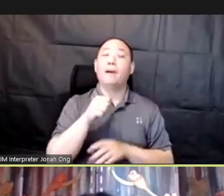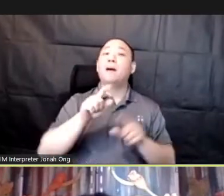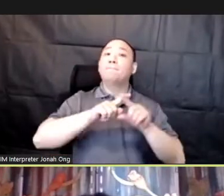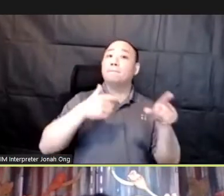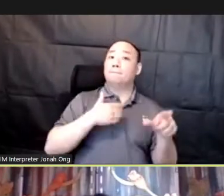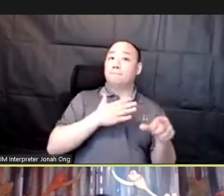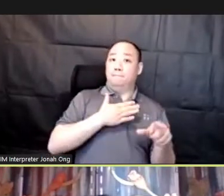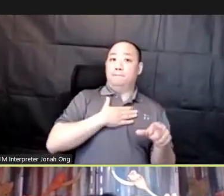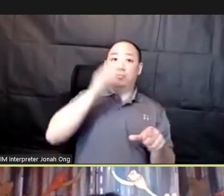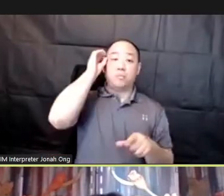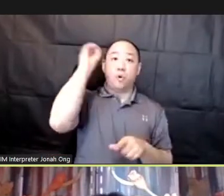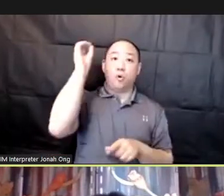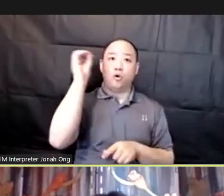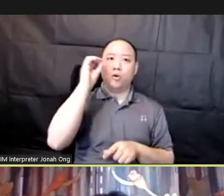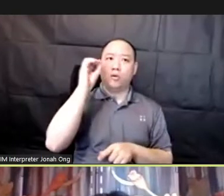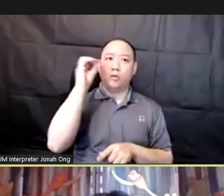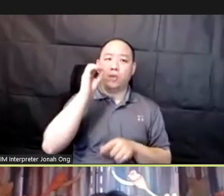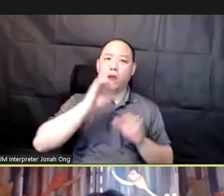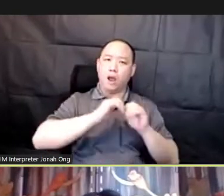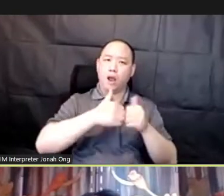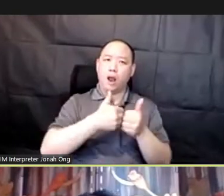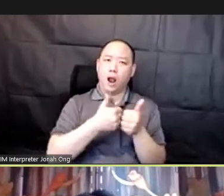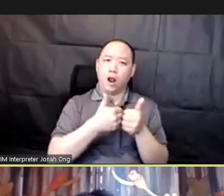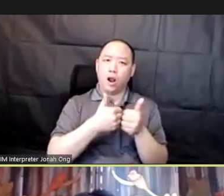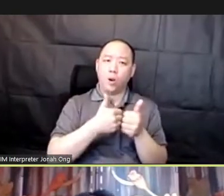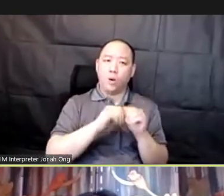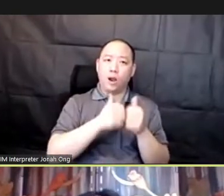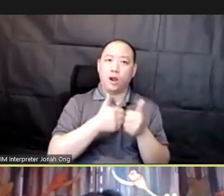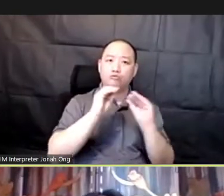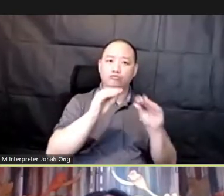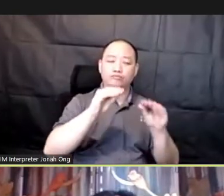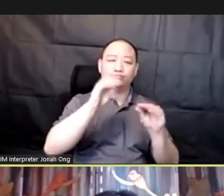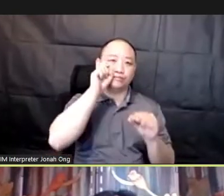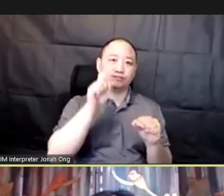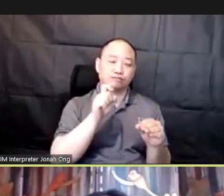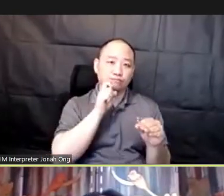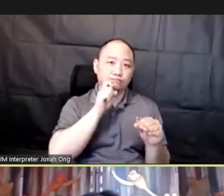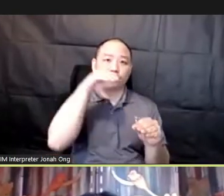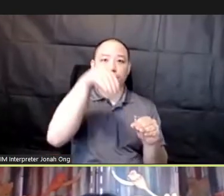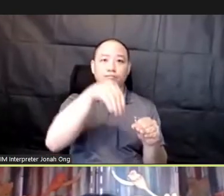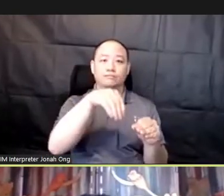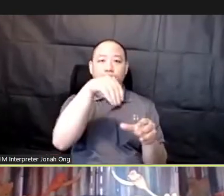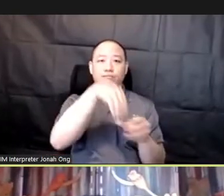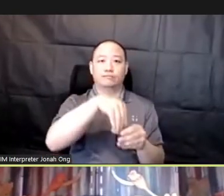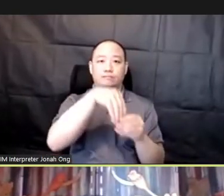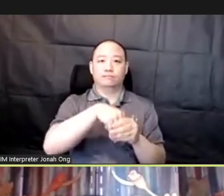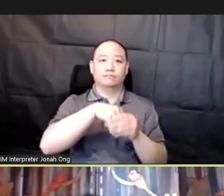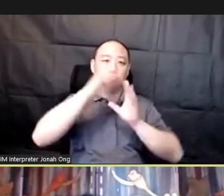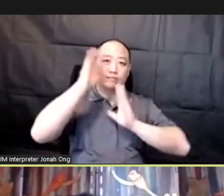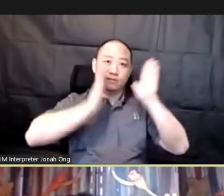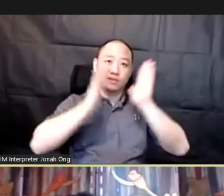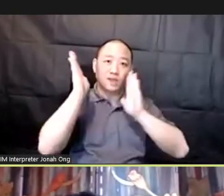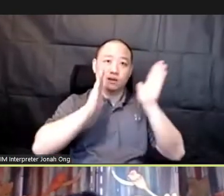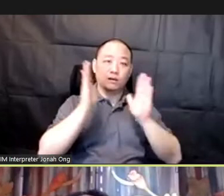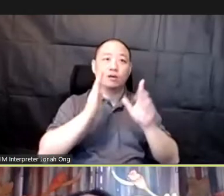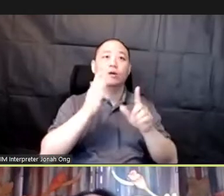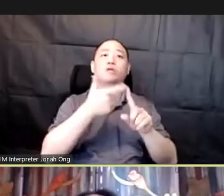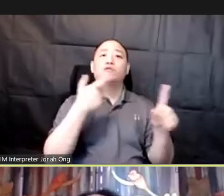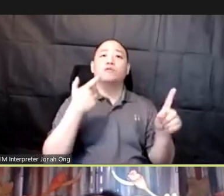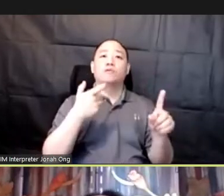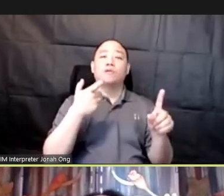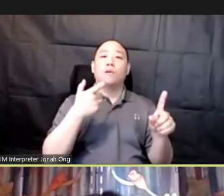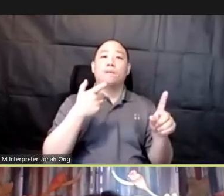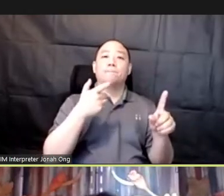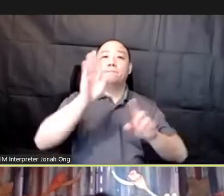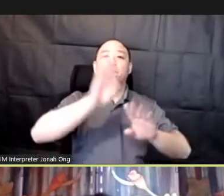how it should look like is, right now in our education system, what I've seen is it's kind of indirect. So you would learn it from biology and so forth.